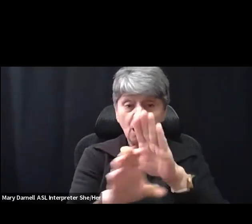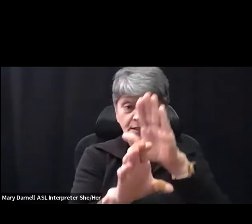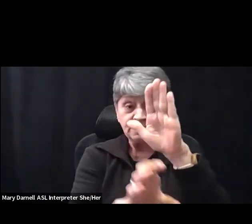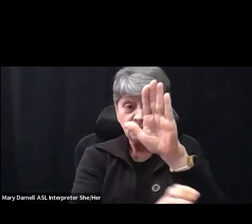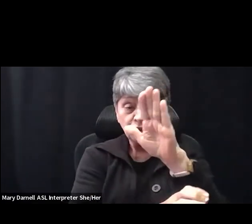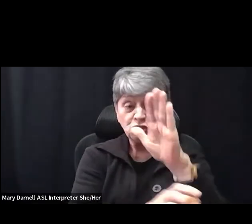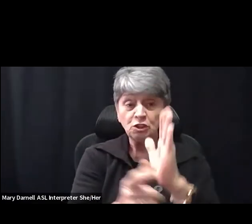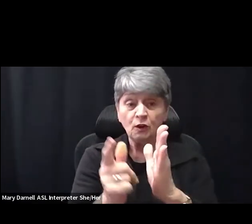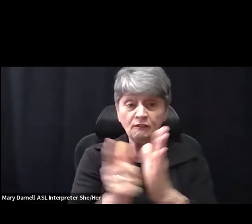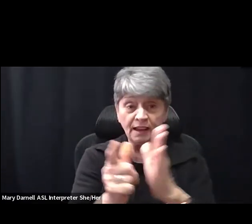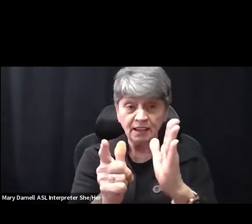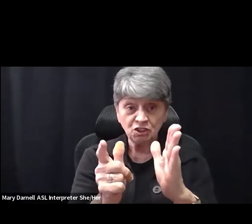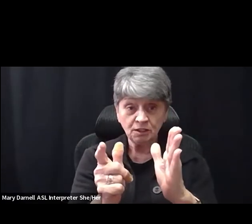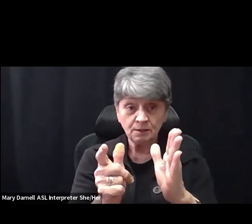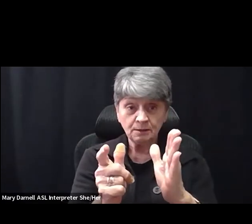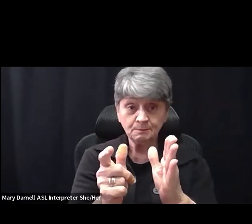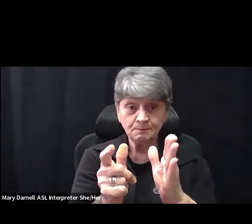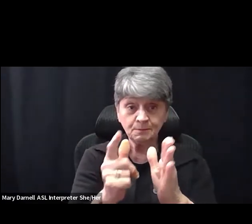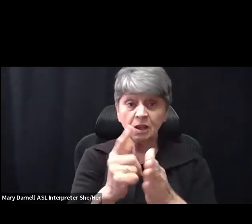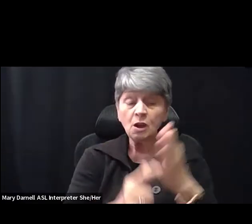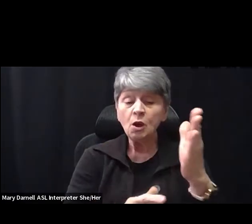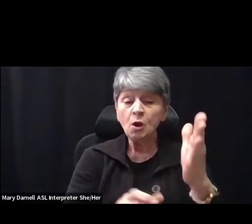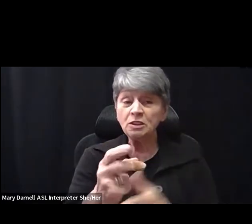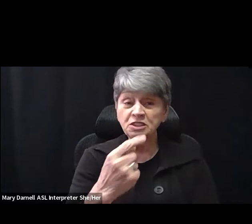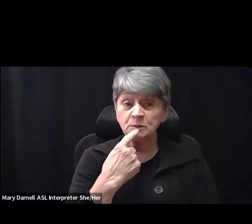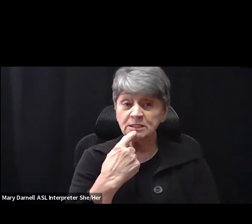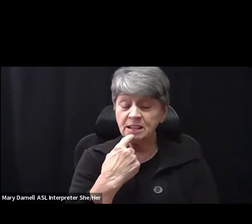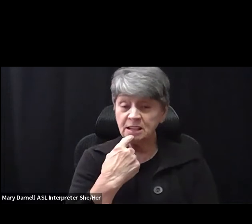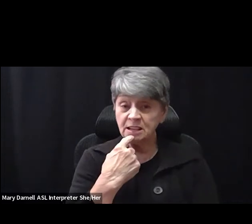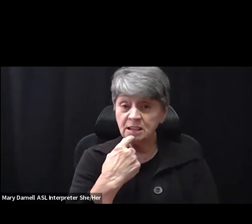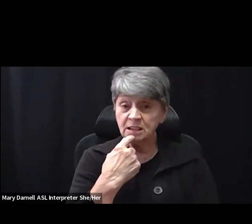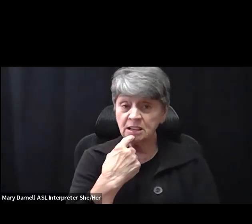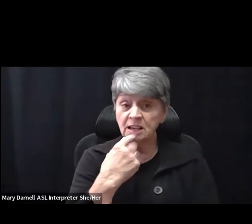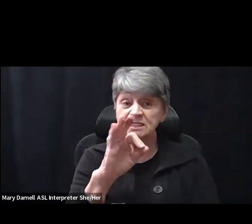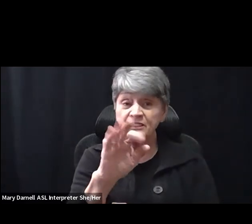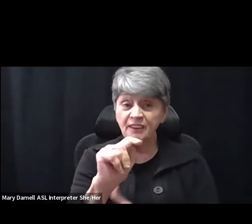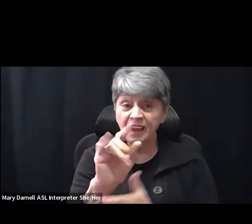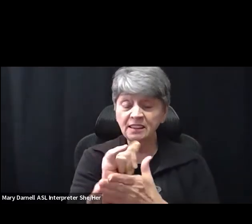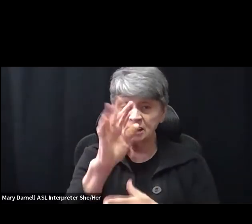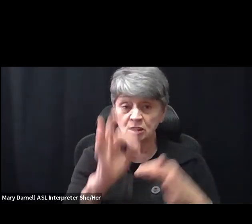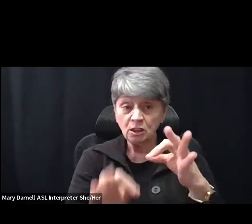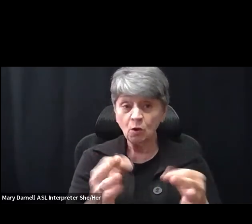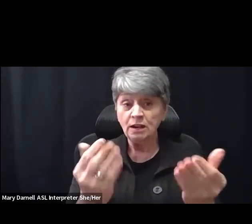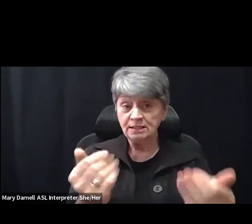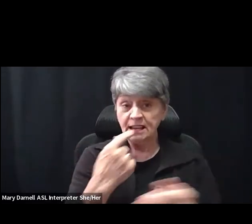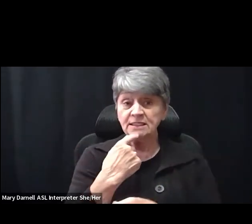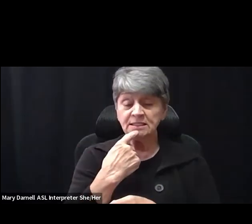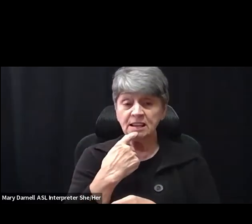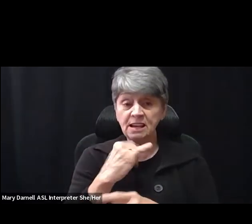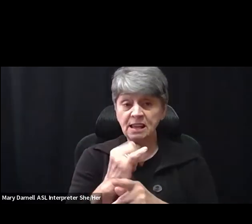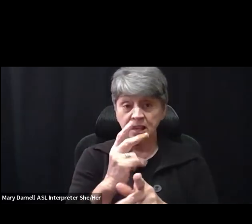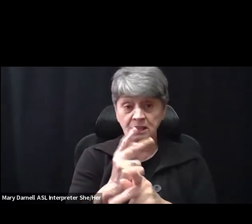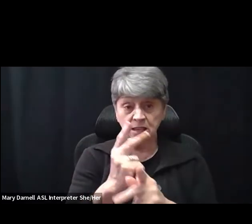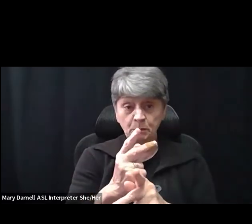violation. What Justice Sotomayor was referring to is the fact that the court is now saying that keeping religion and government